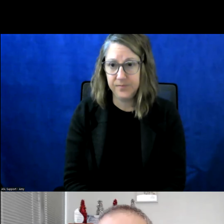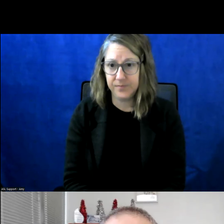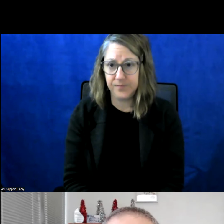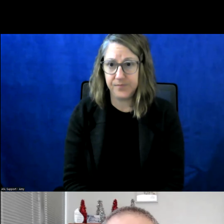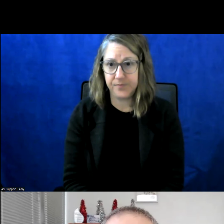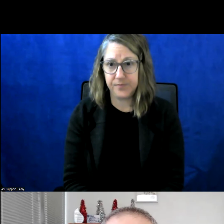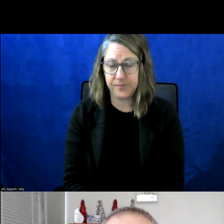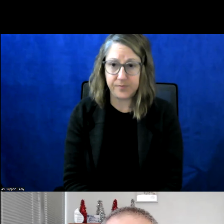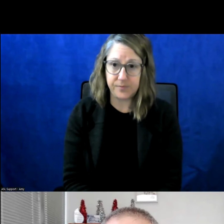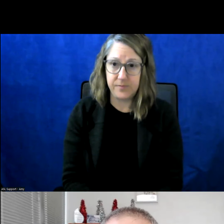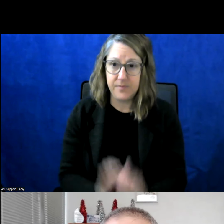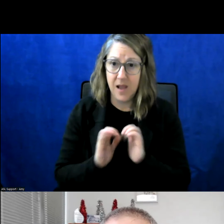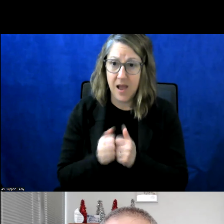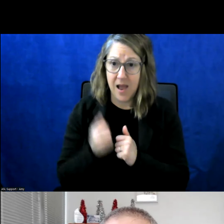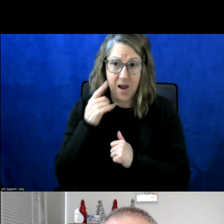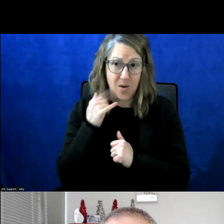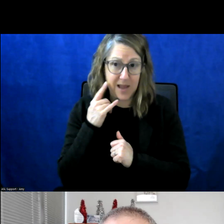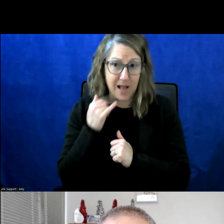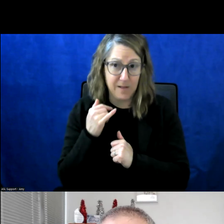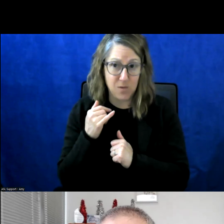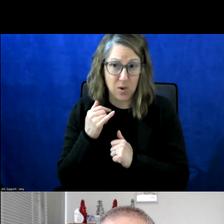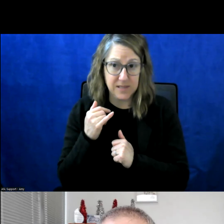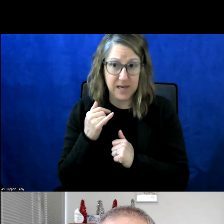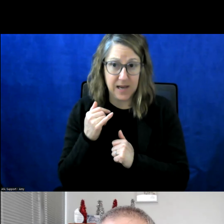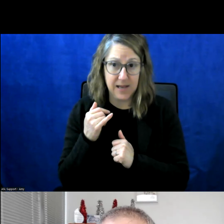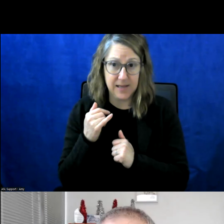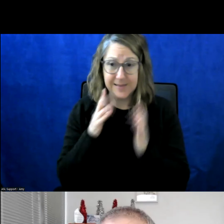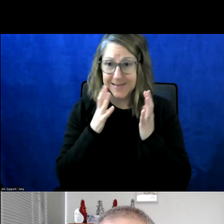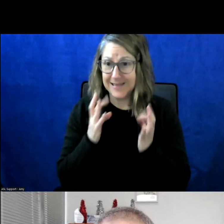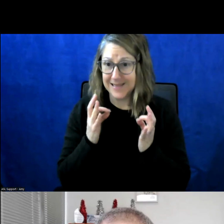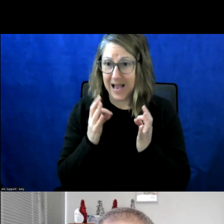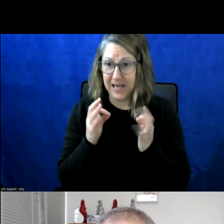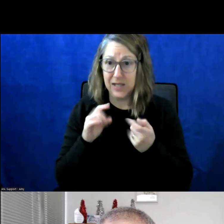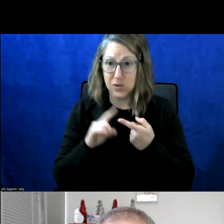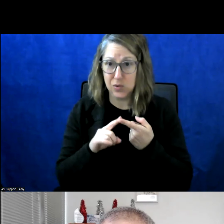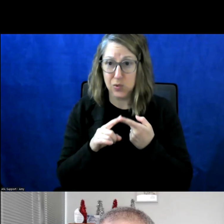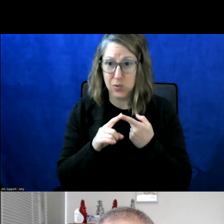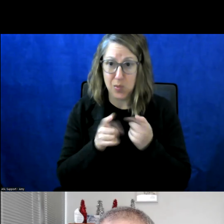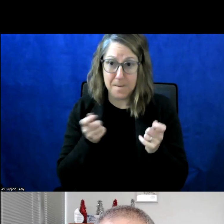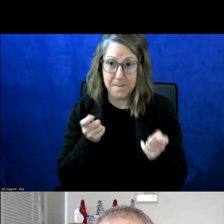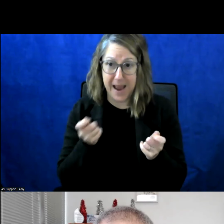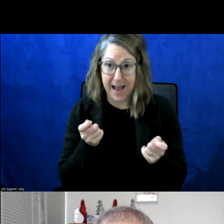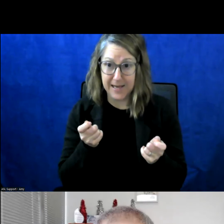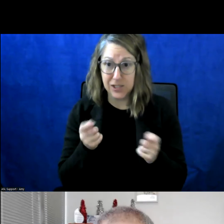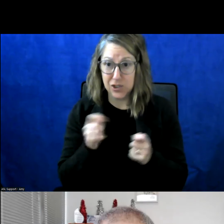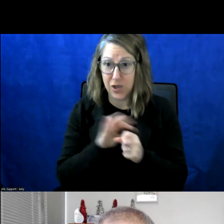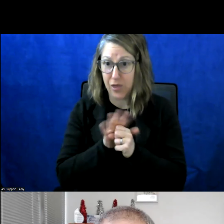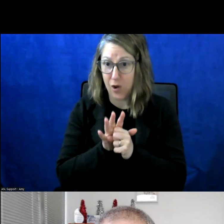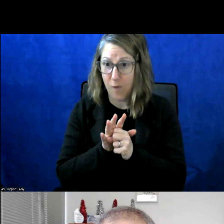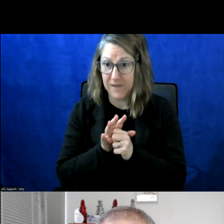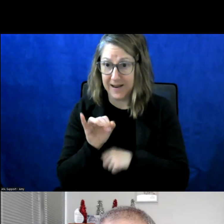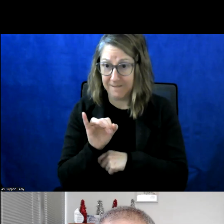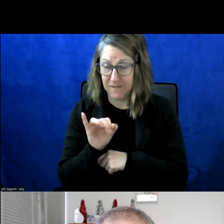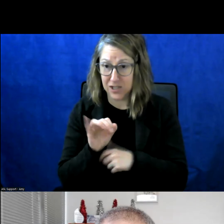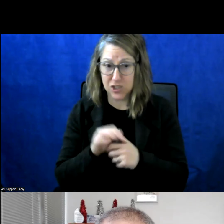Now, the way California has decided to really manage the COVID infection